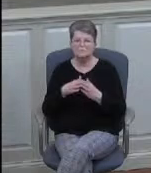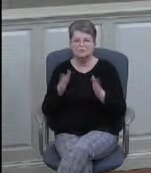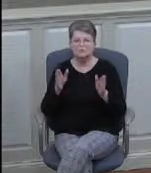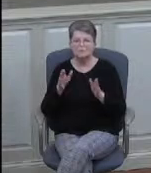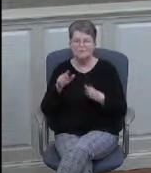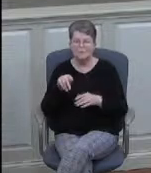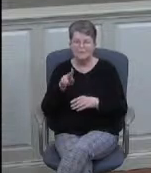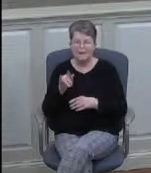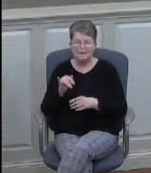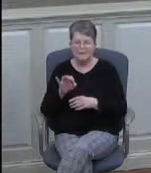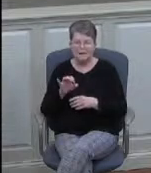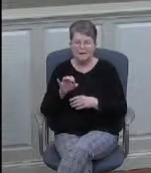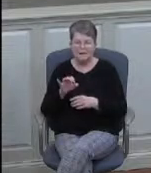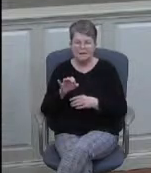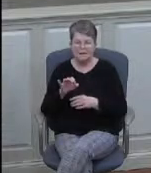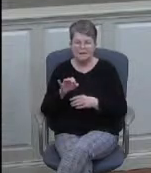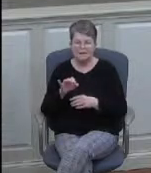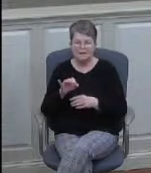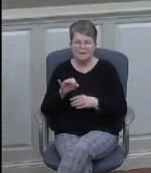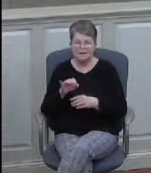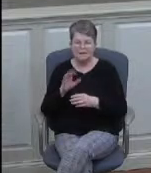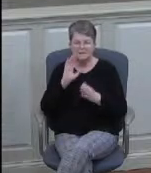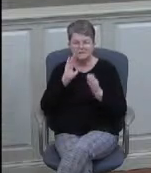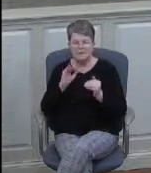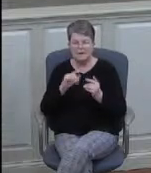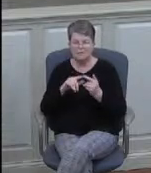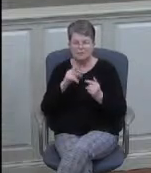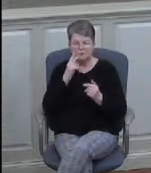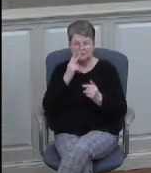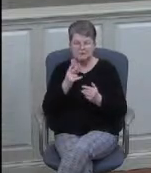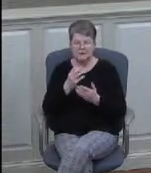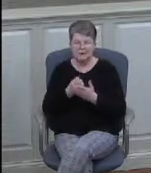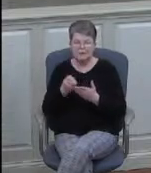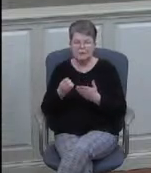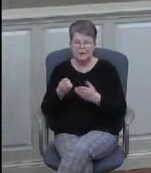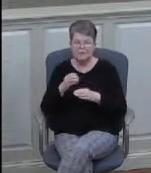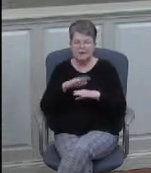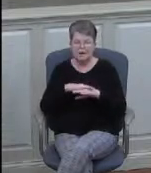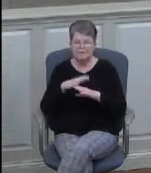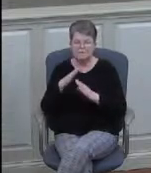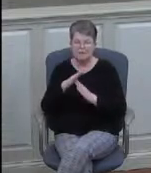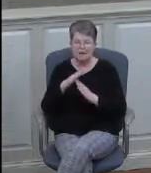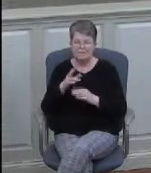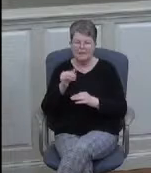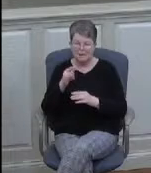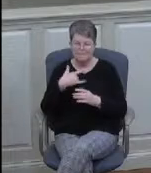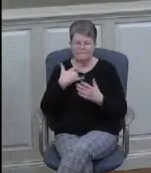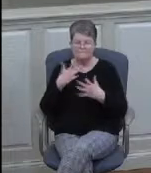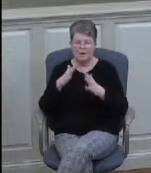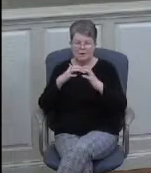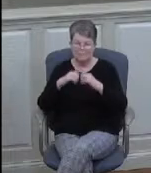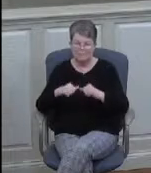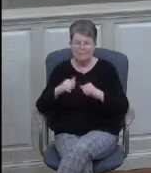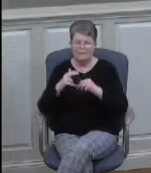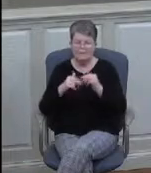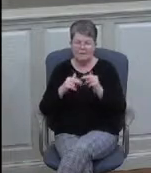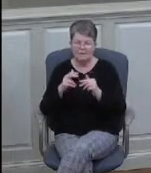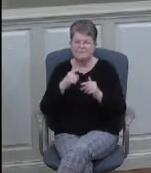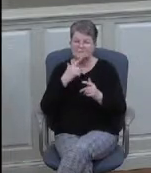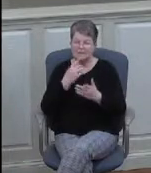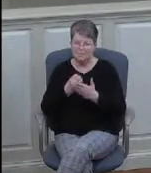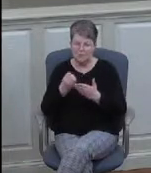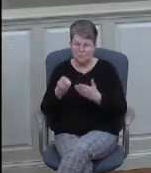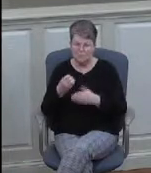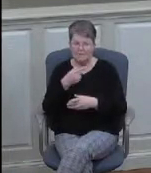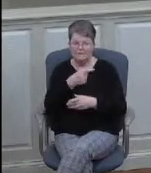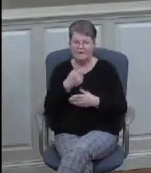talked about this for a while, when can the general public expect to see equipment on top of the hill? We've torn the building down. Yeah, there's equipment out there right now.